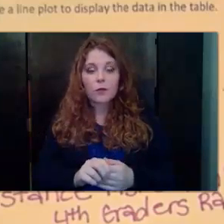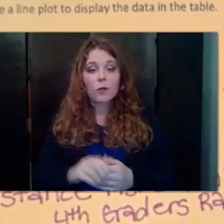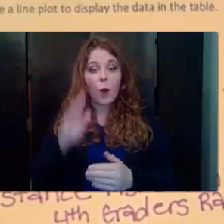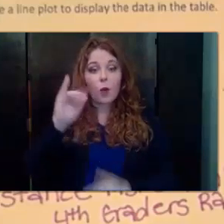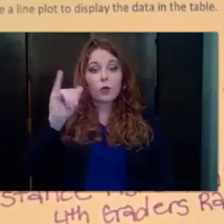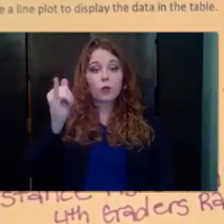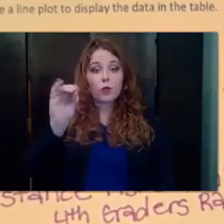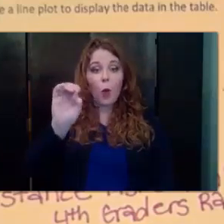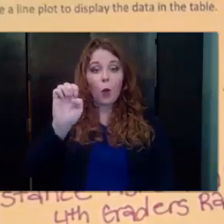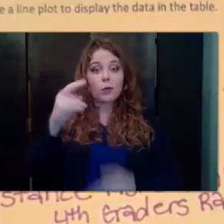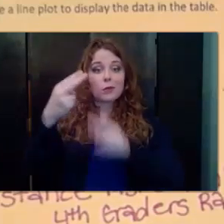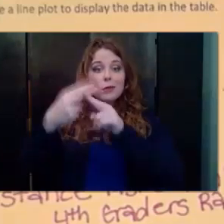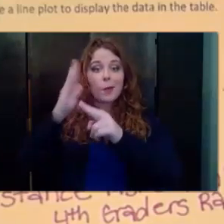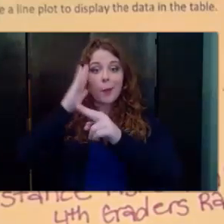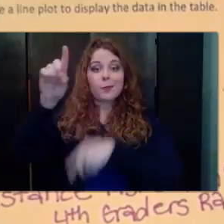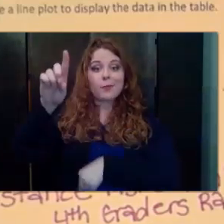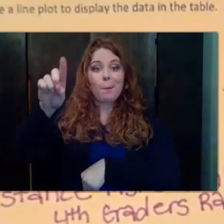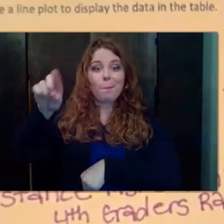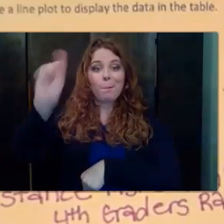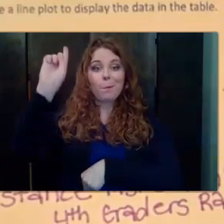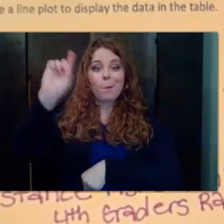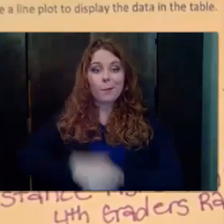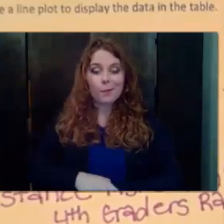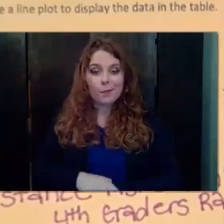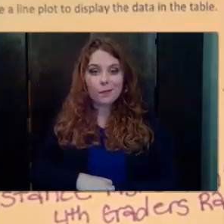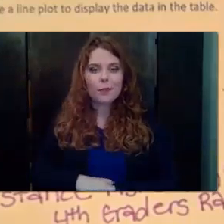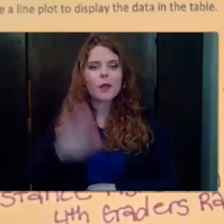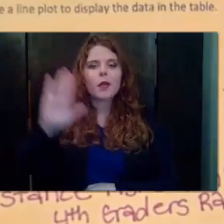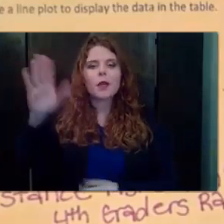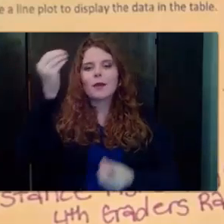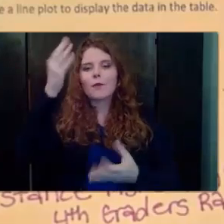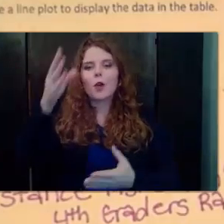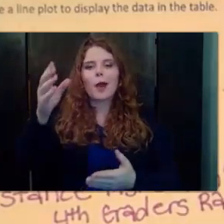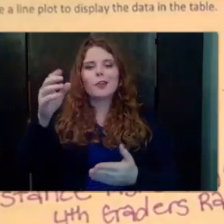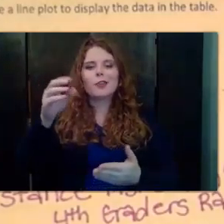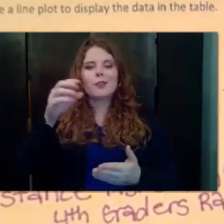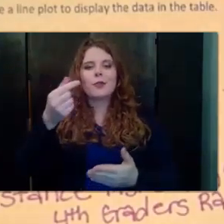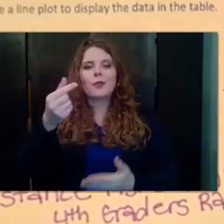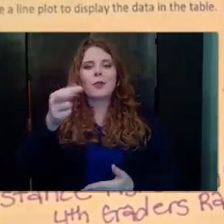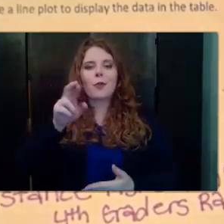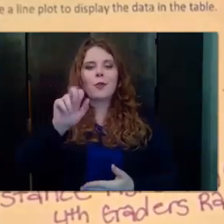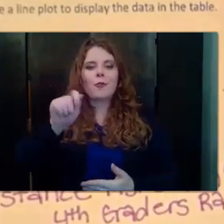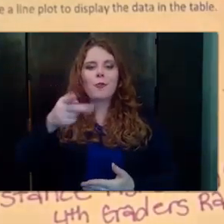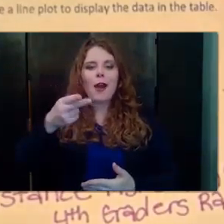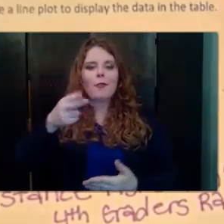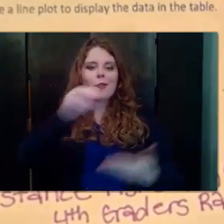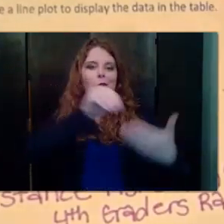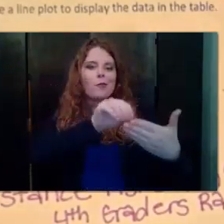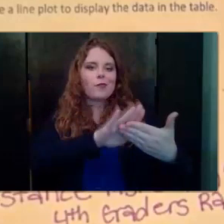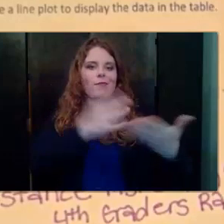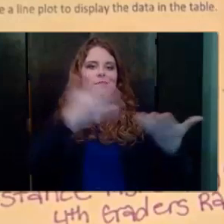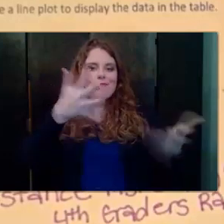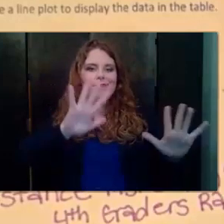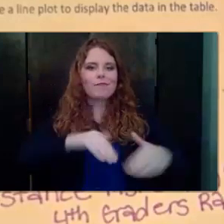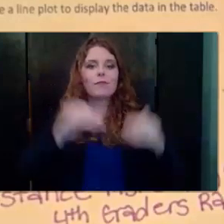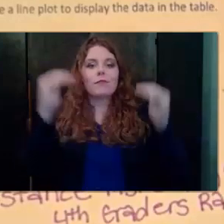I'm going to put a check. I've graphed his information. Now I can look at Ariana. She's